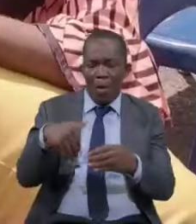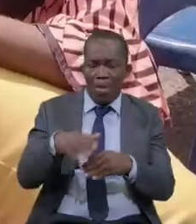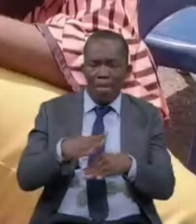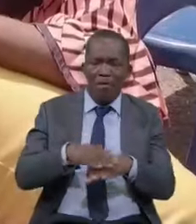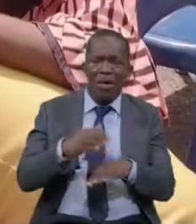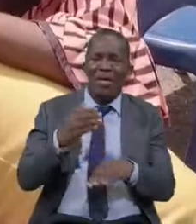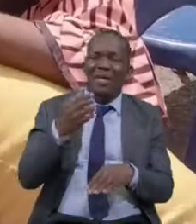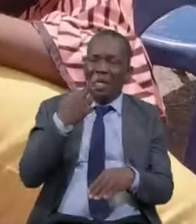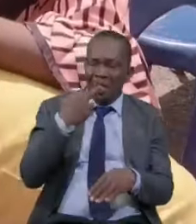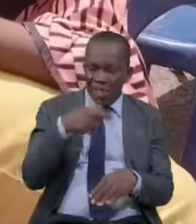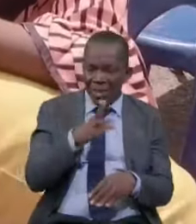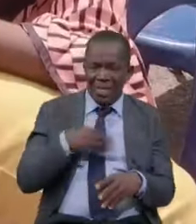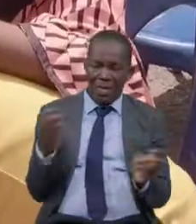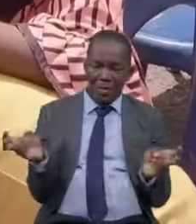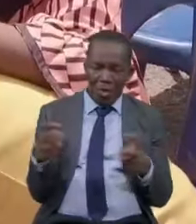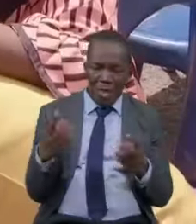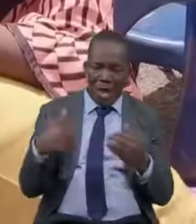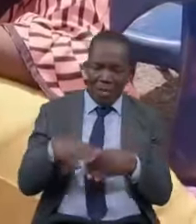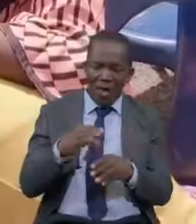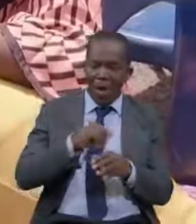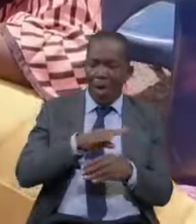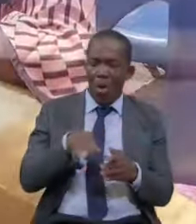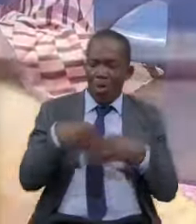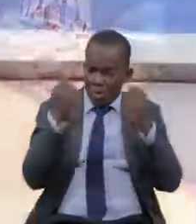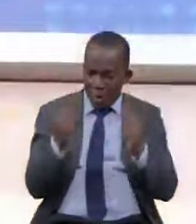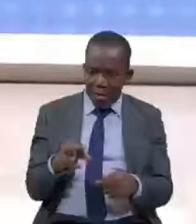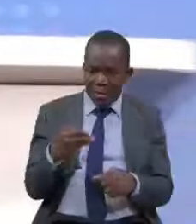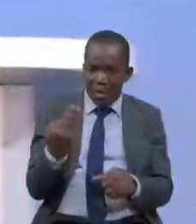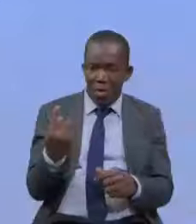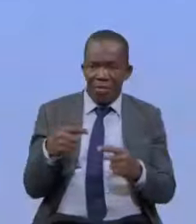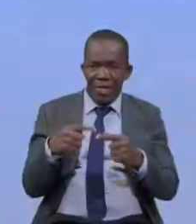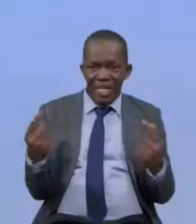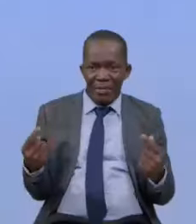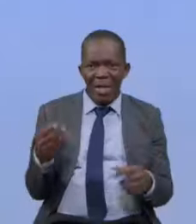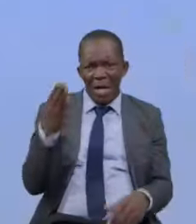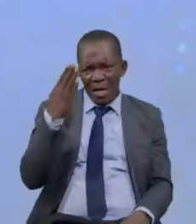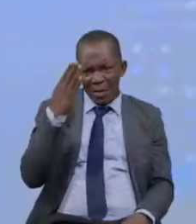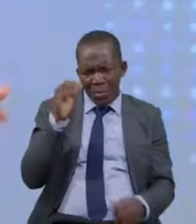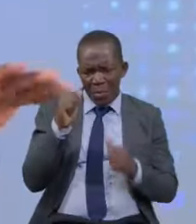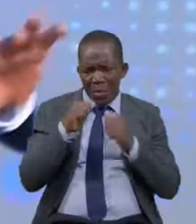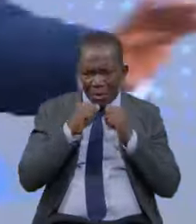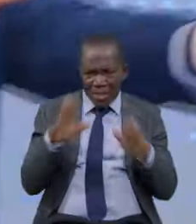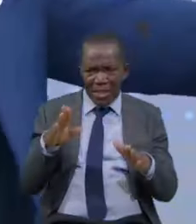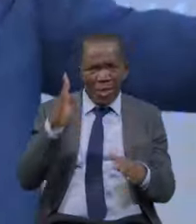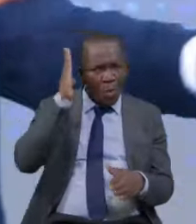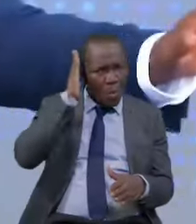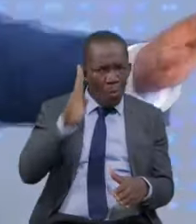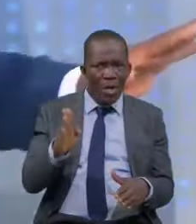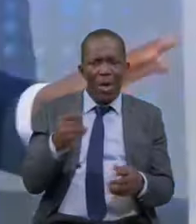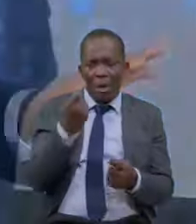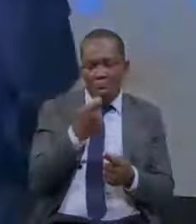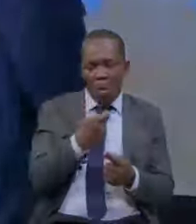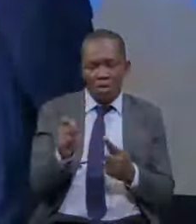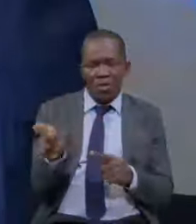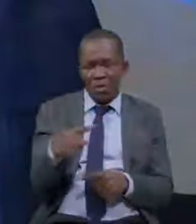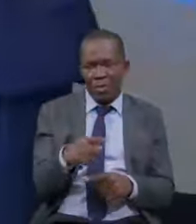and nothing shall by any means hurt you. You're going to sleep at night, you do your normal quiet time, and you read everything you want to